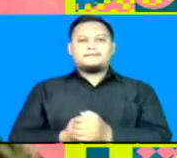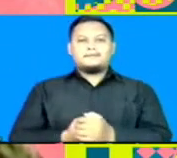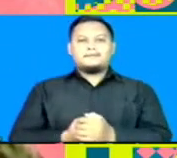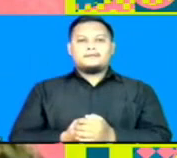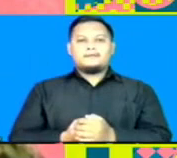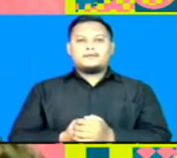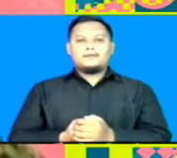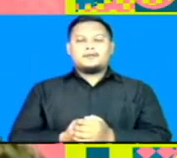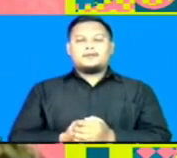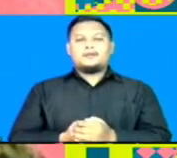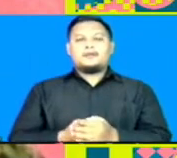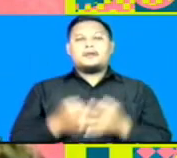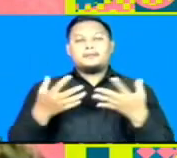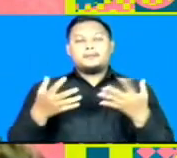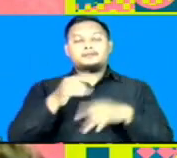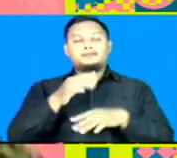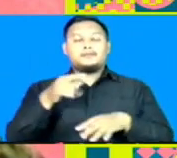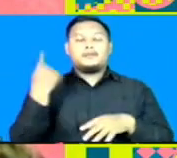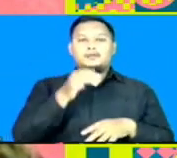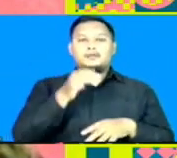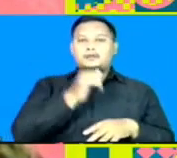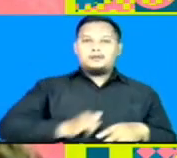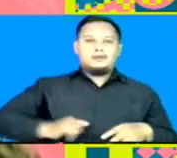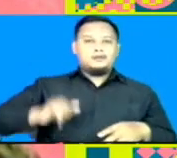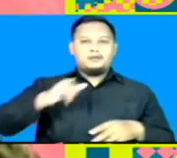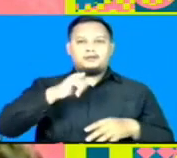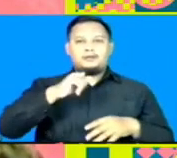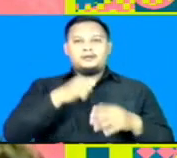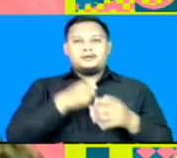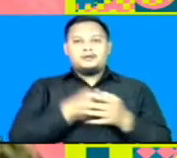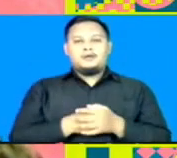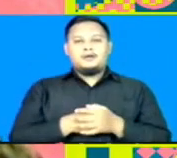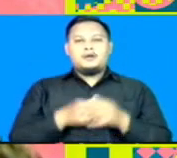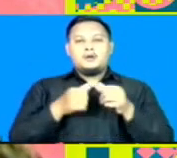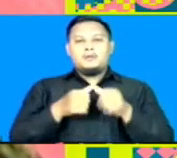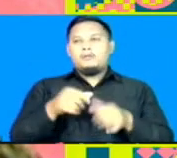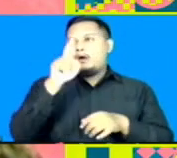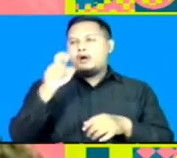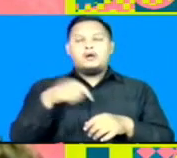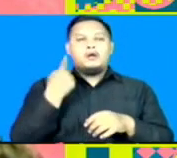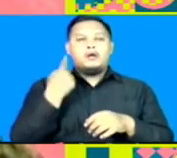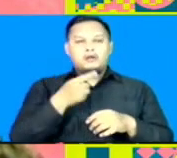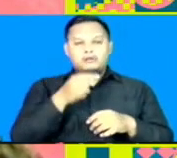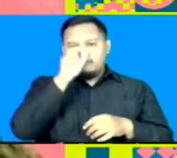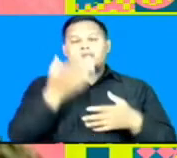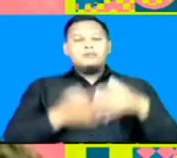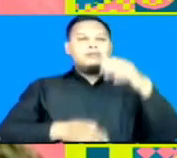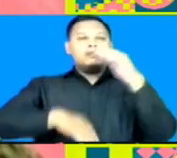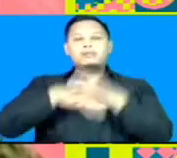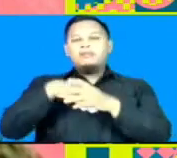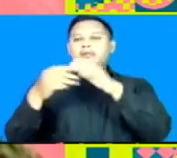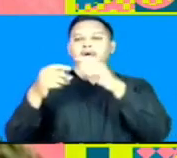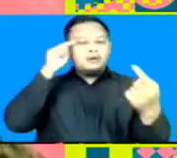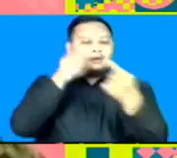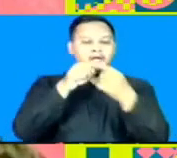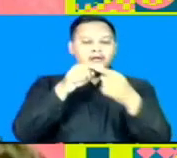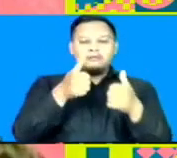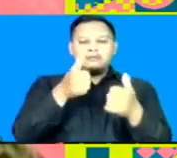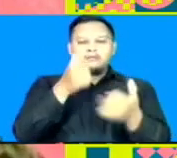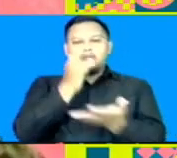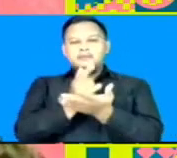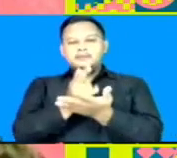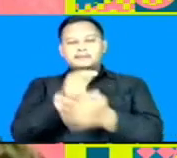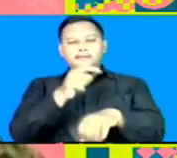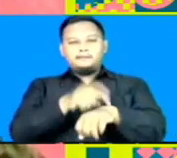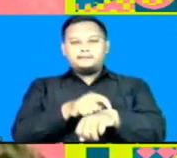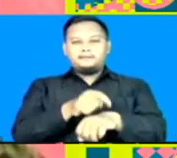development, particularly SDGs, in a timely manner. Therefore, DWG formulates the accountability document